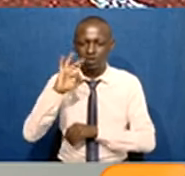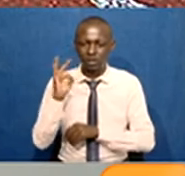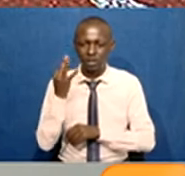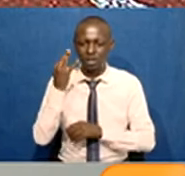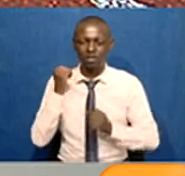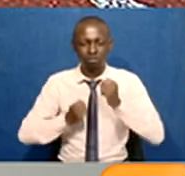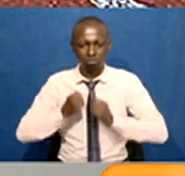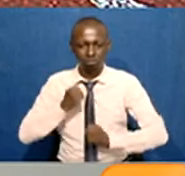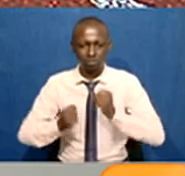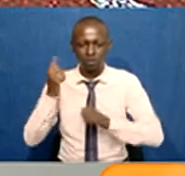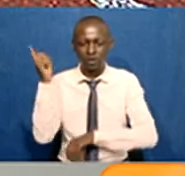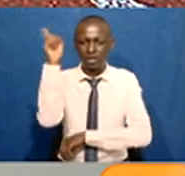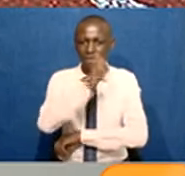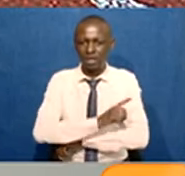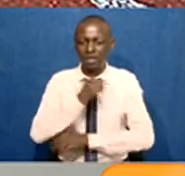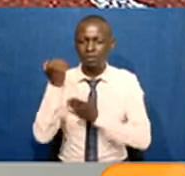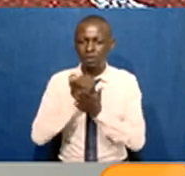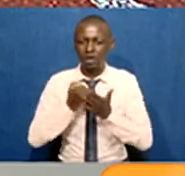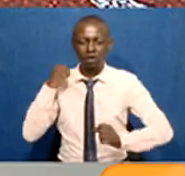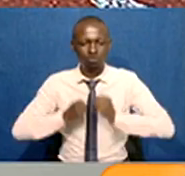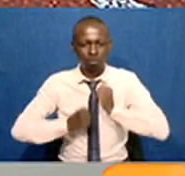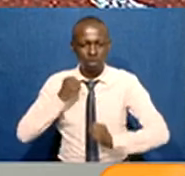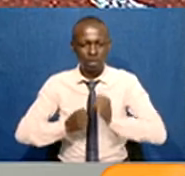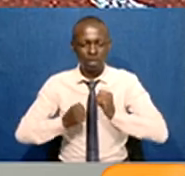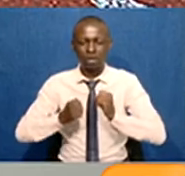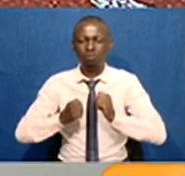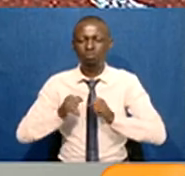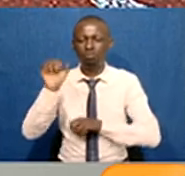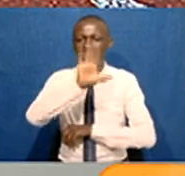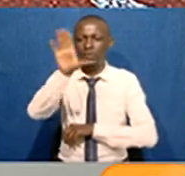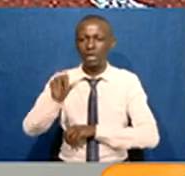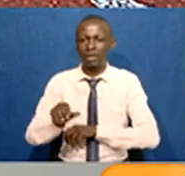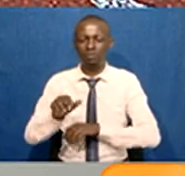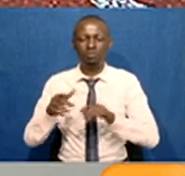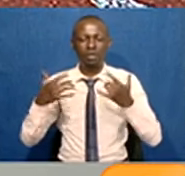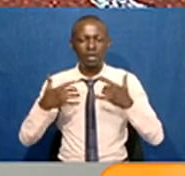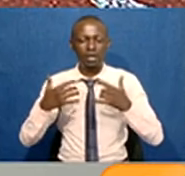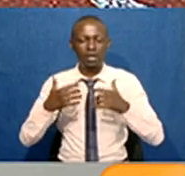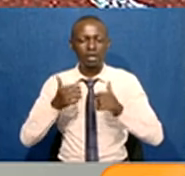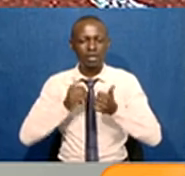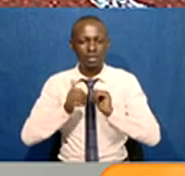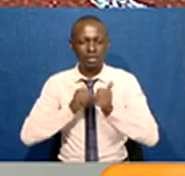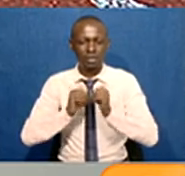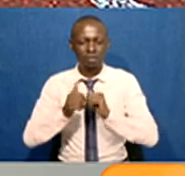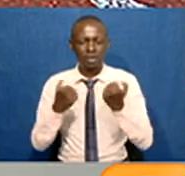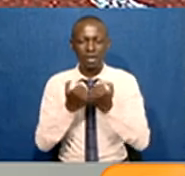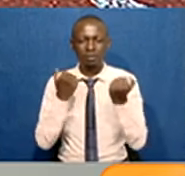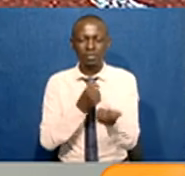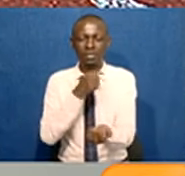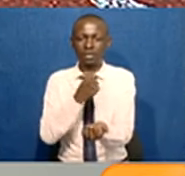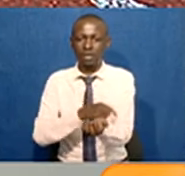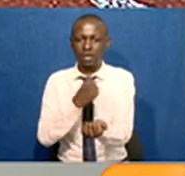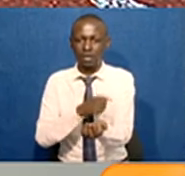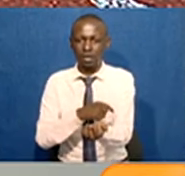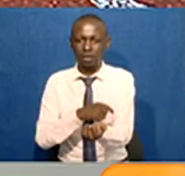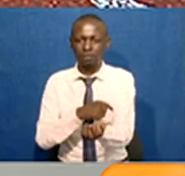steeplechase on day one of the athletics program at the African Games at the University of Ghana Stadium in Accra. Bedisa